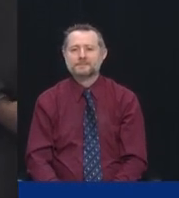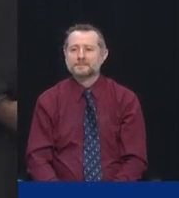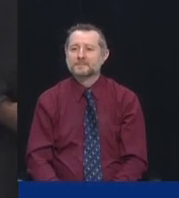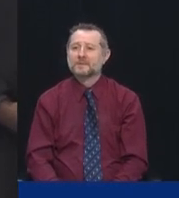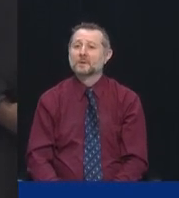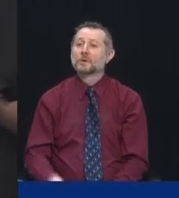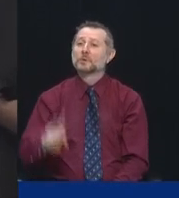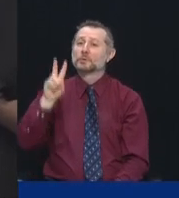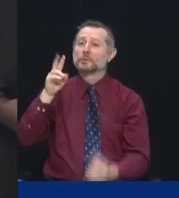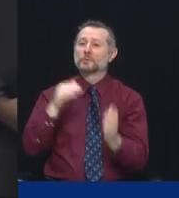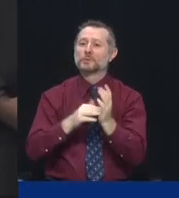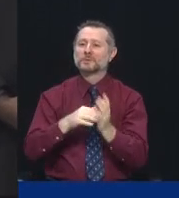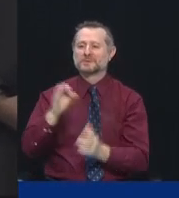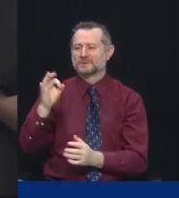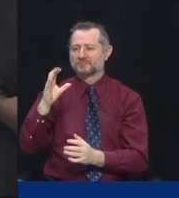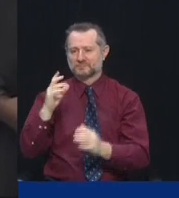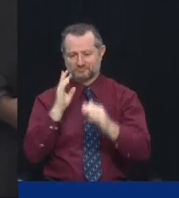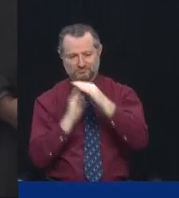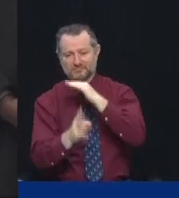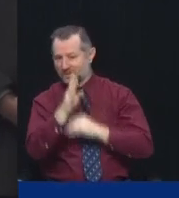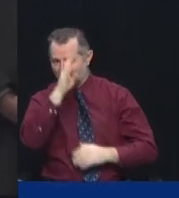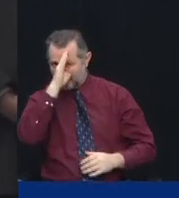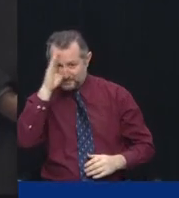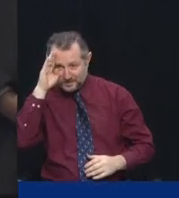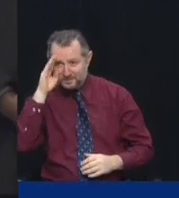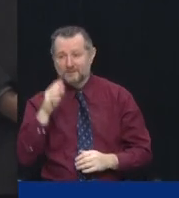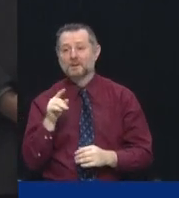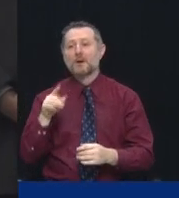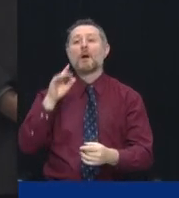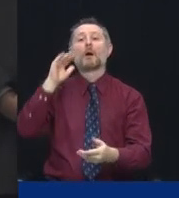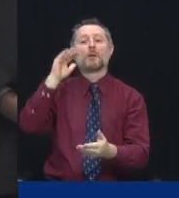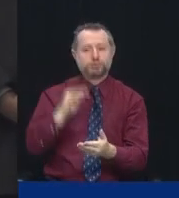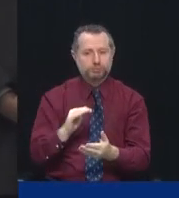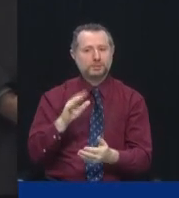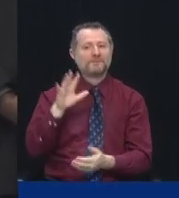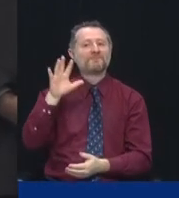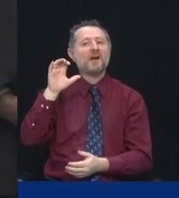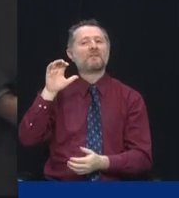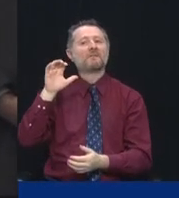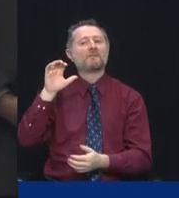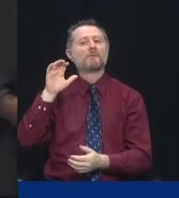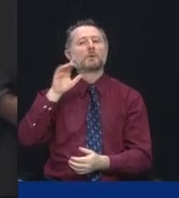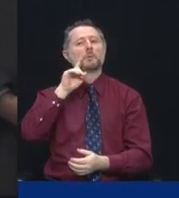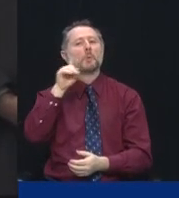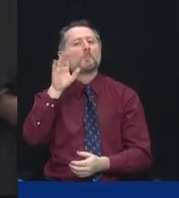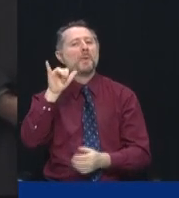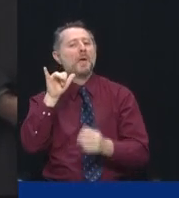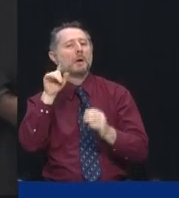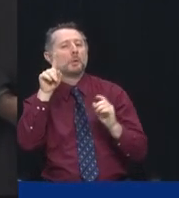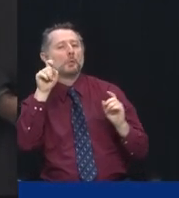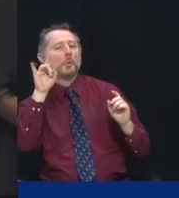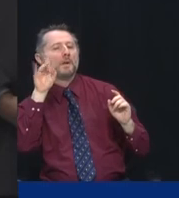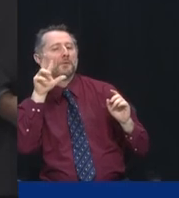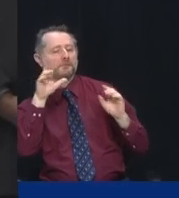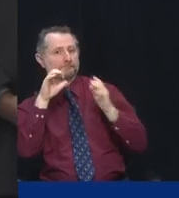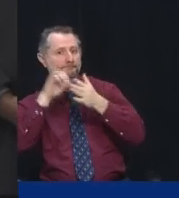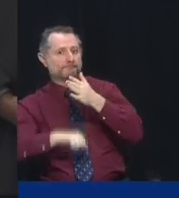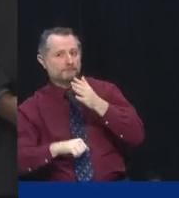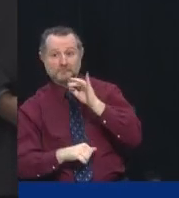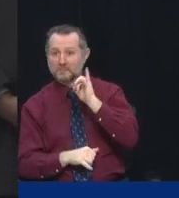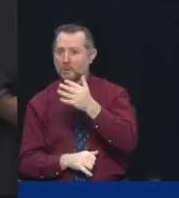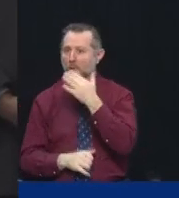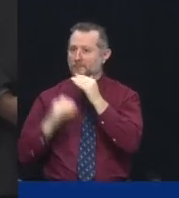(laughs) 2,900 people hospitalized, that's down 183. That's the first day under